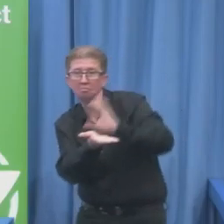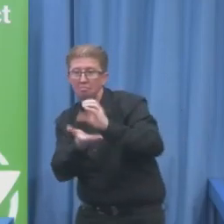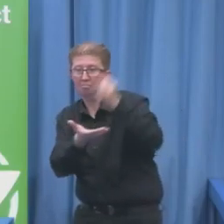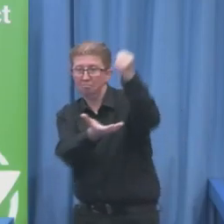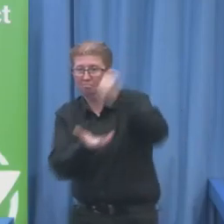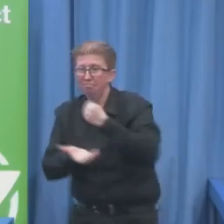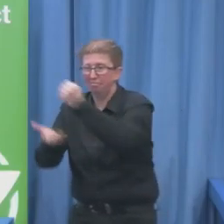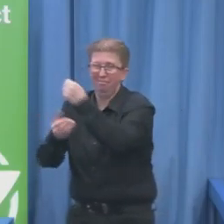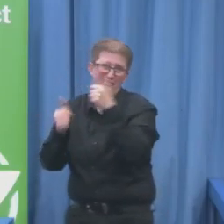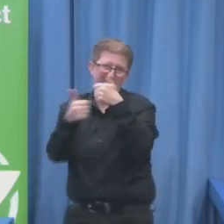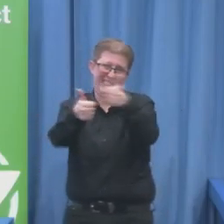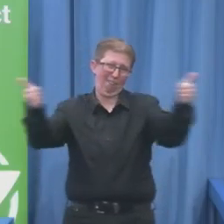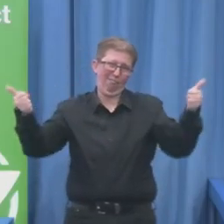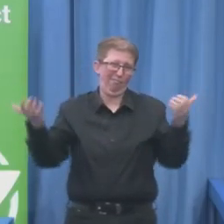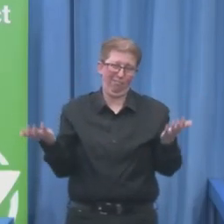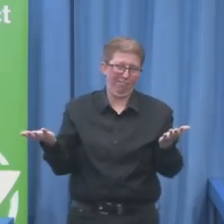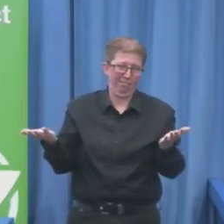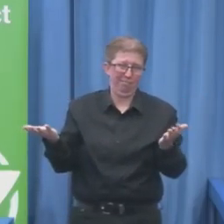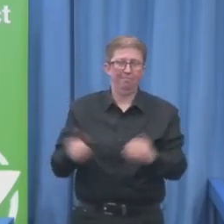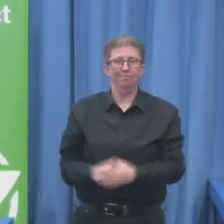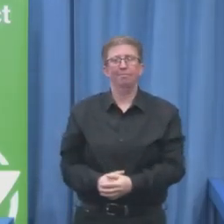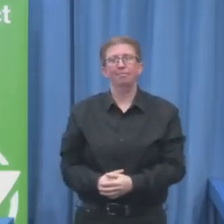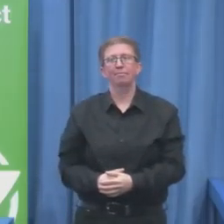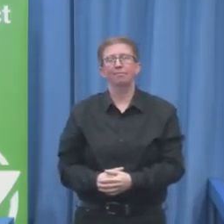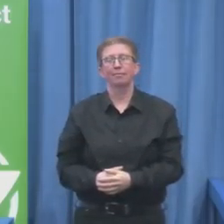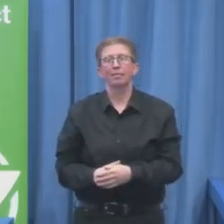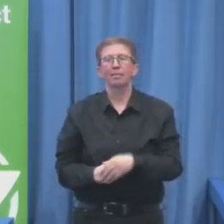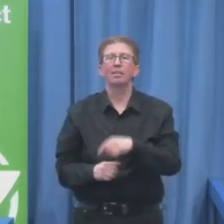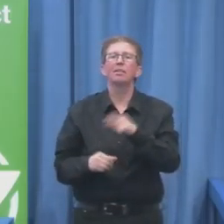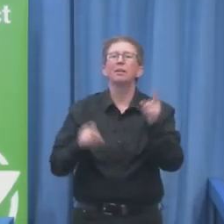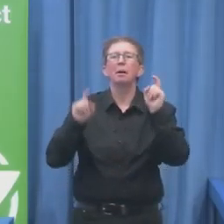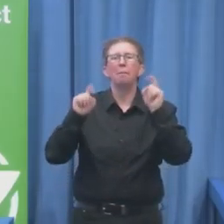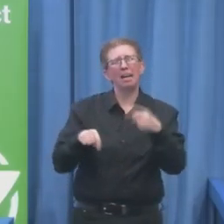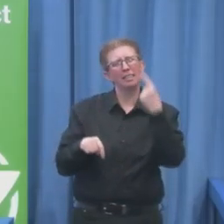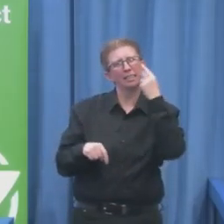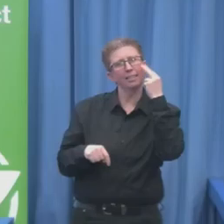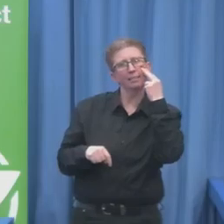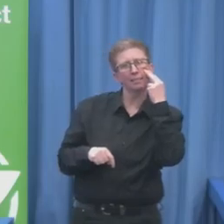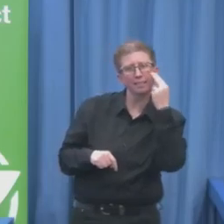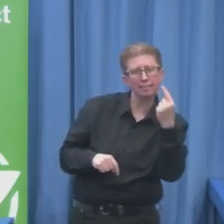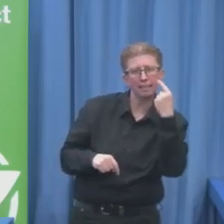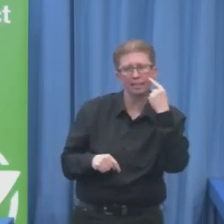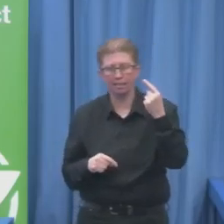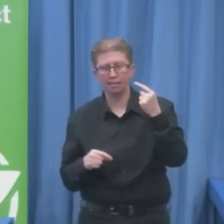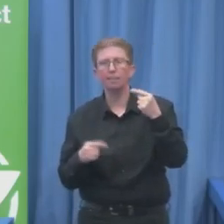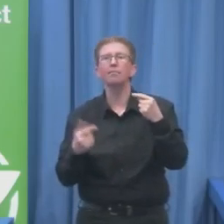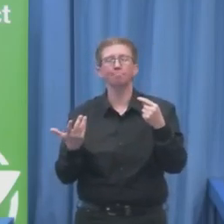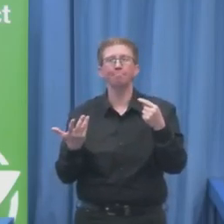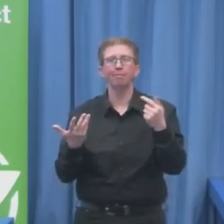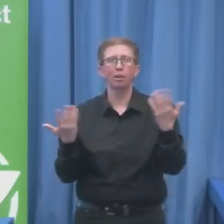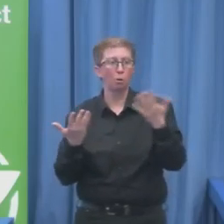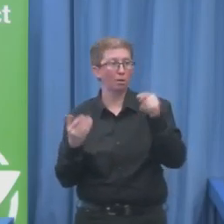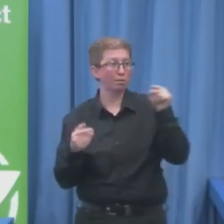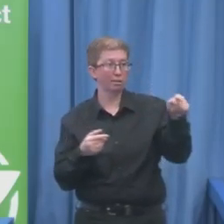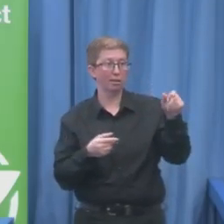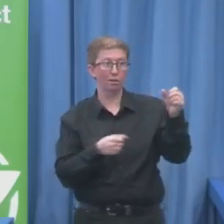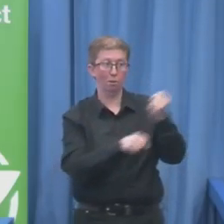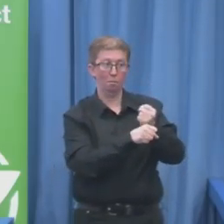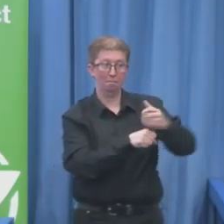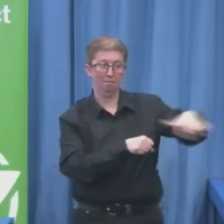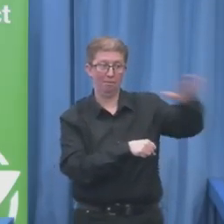to search for a real value, for a real market value for your clients, as opposed to the service users. So that's the first